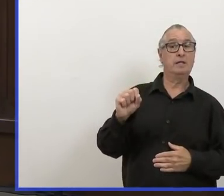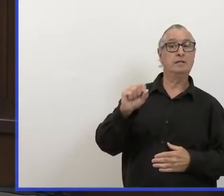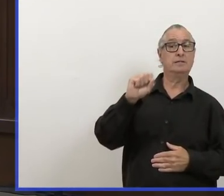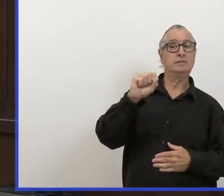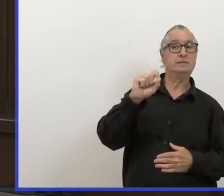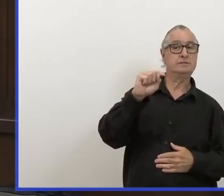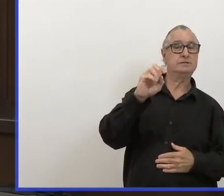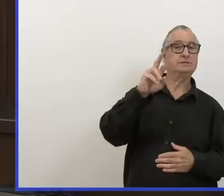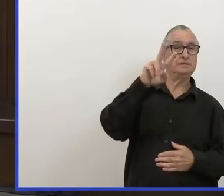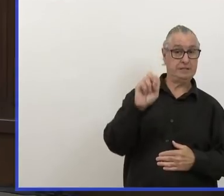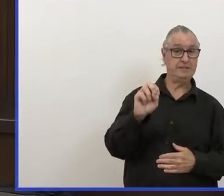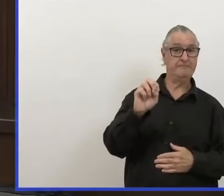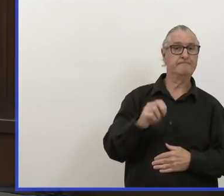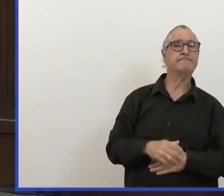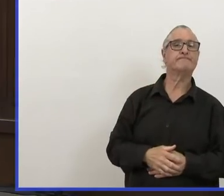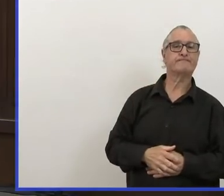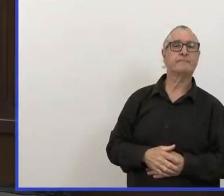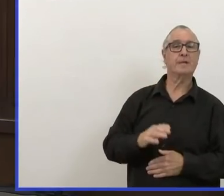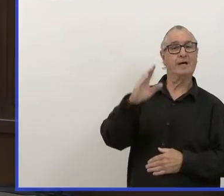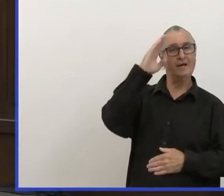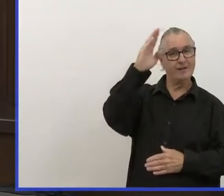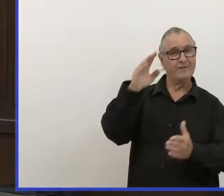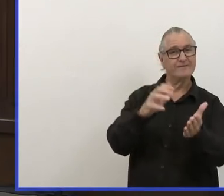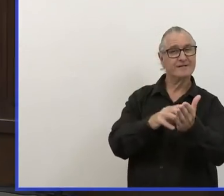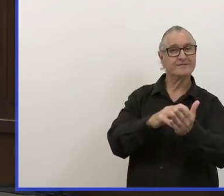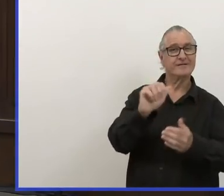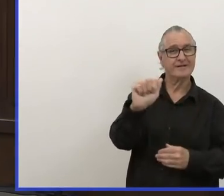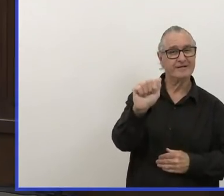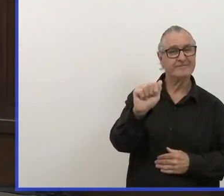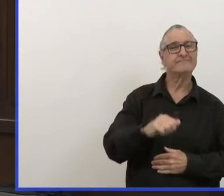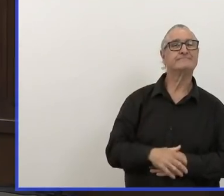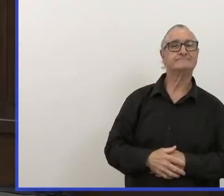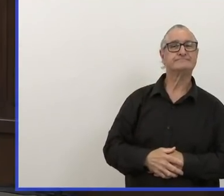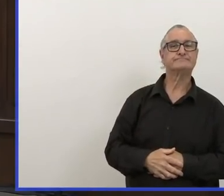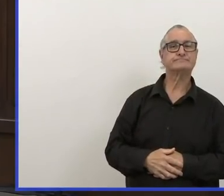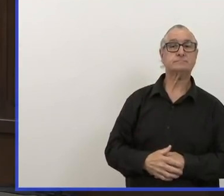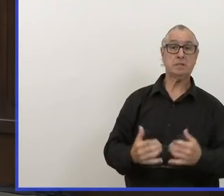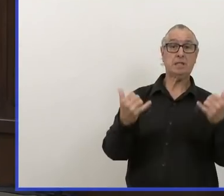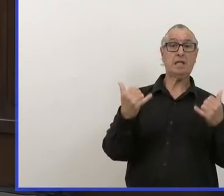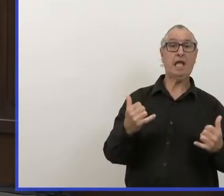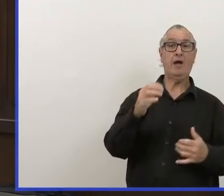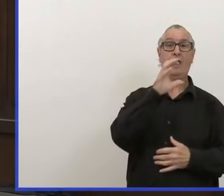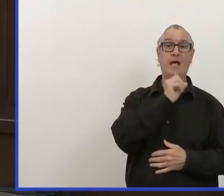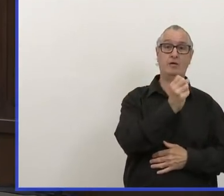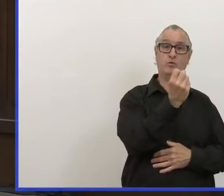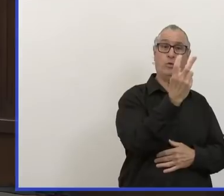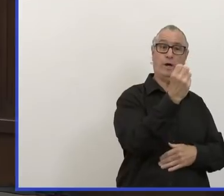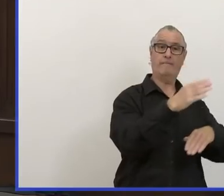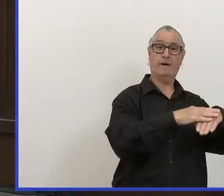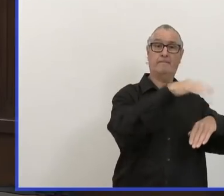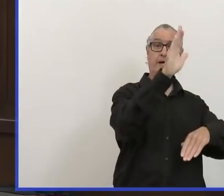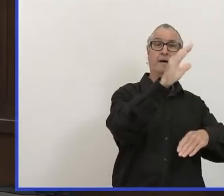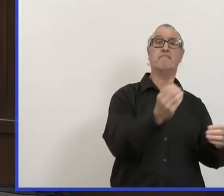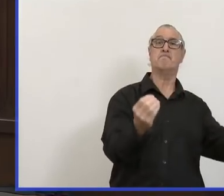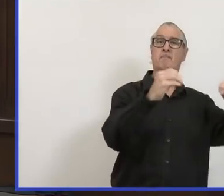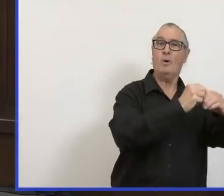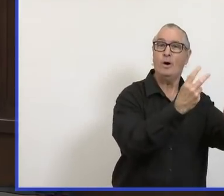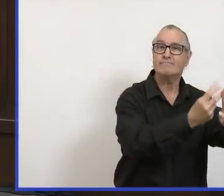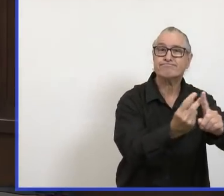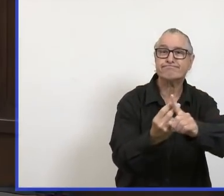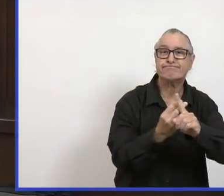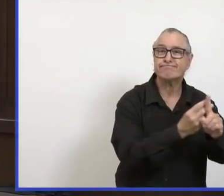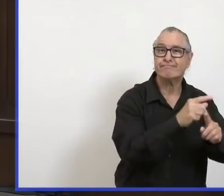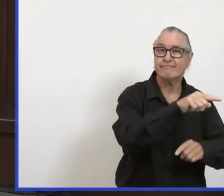Hi, Dr. Atwal. As we see more people age 12 and up getting vaccinated, does the vaccination rate also play